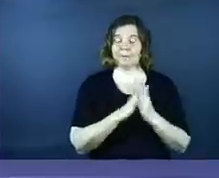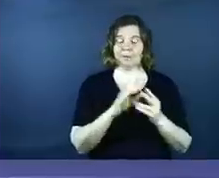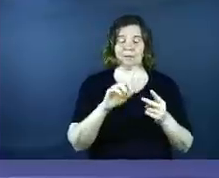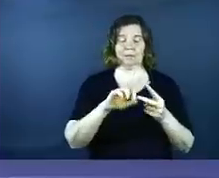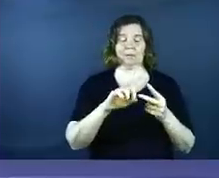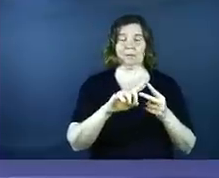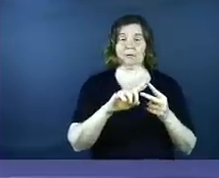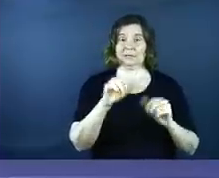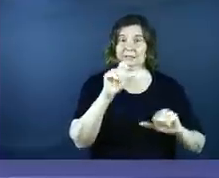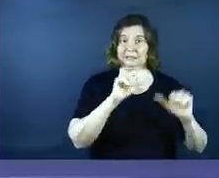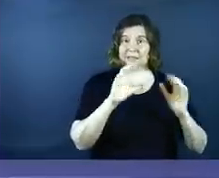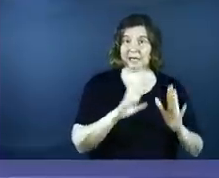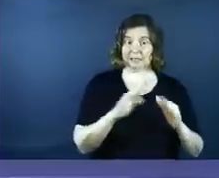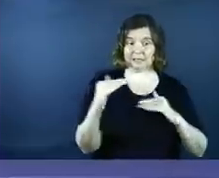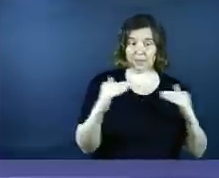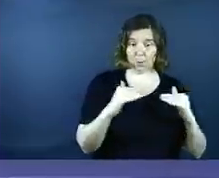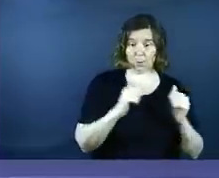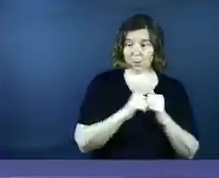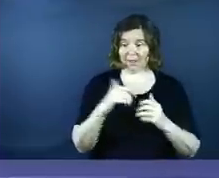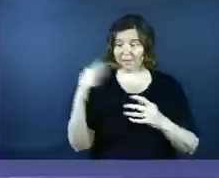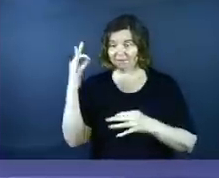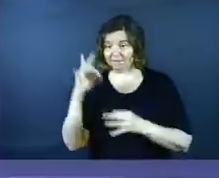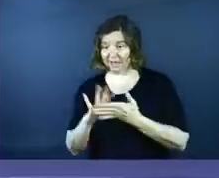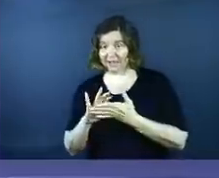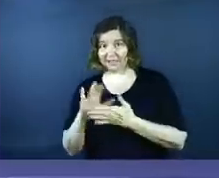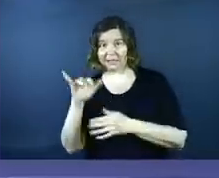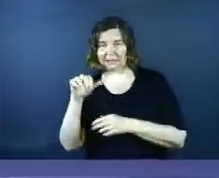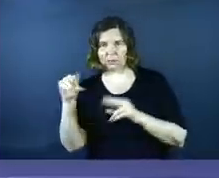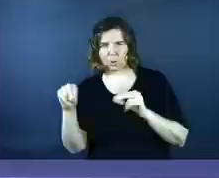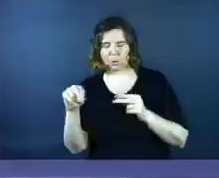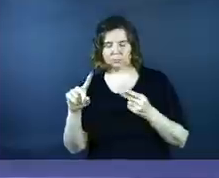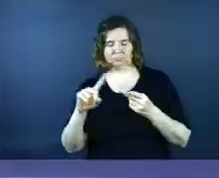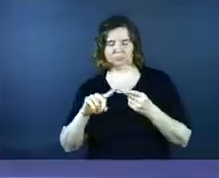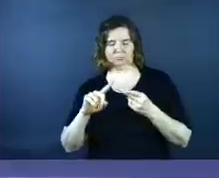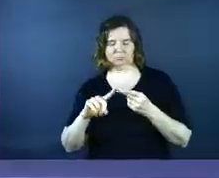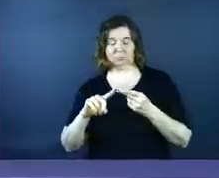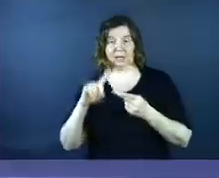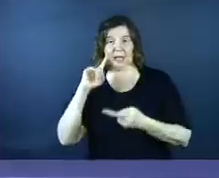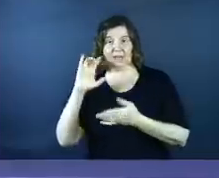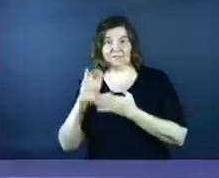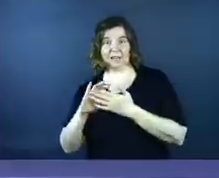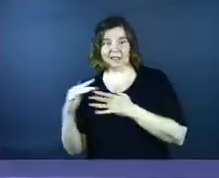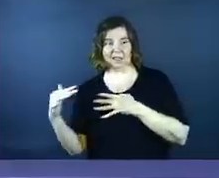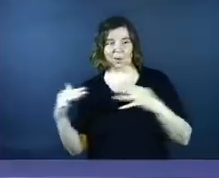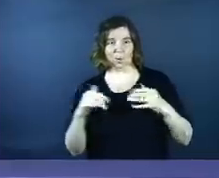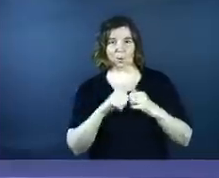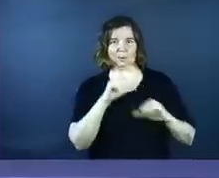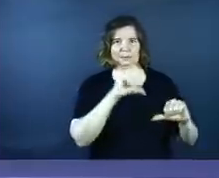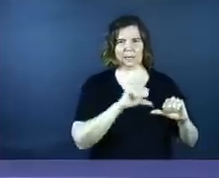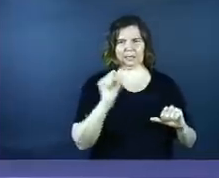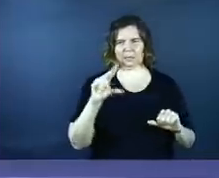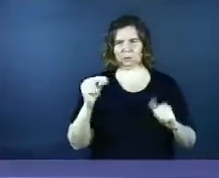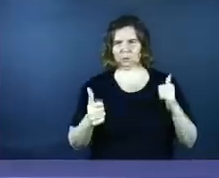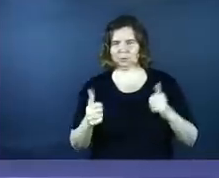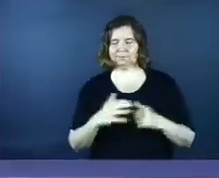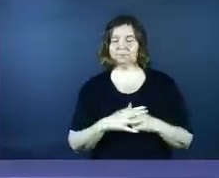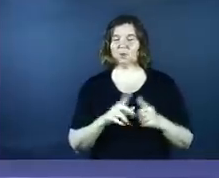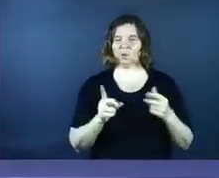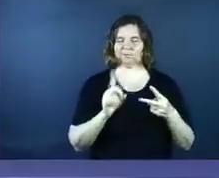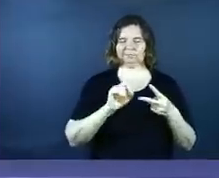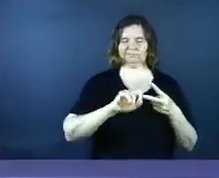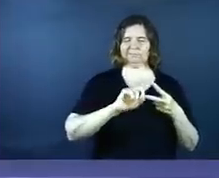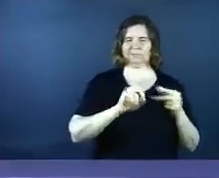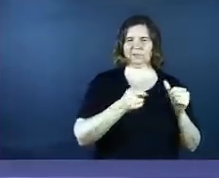question, is science at war with faith? And is faith at war with science? Let's start with, is